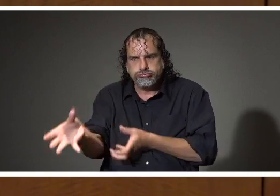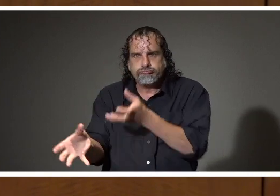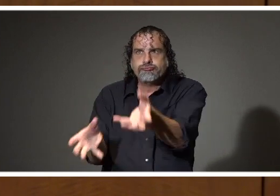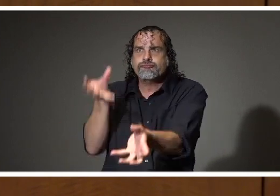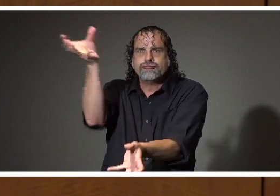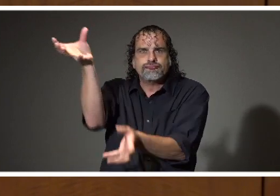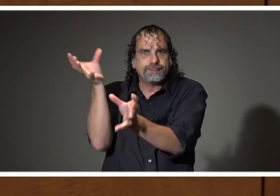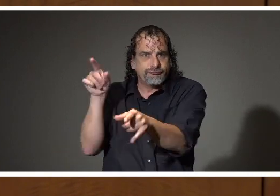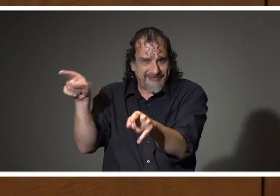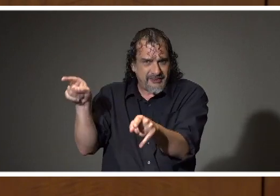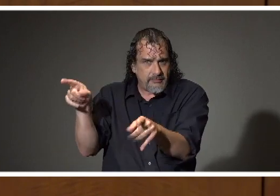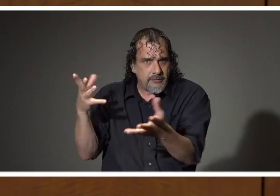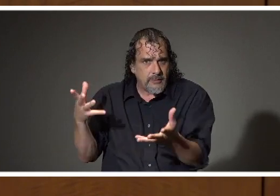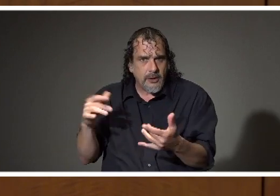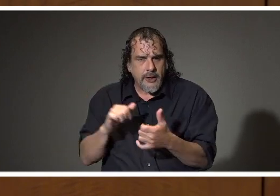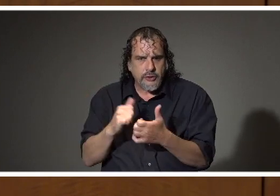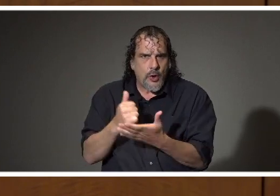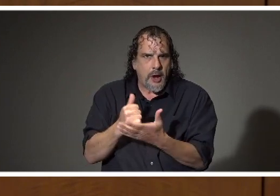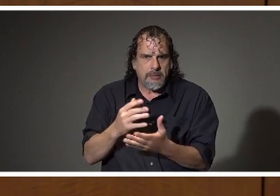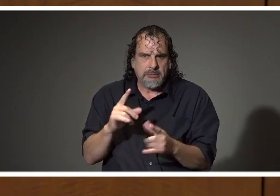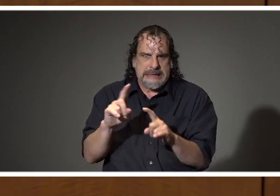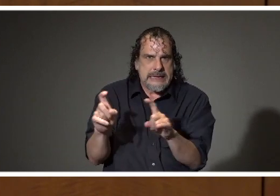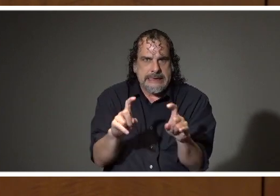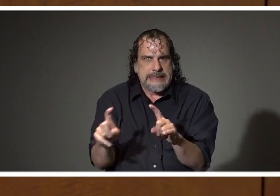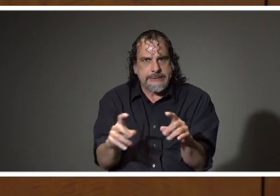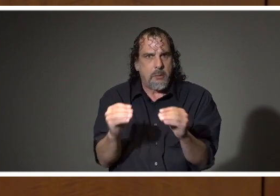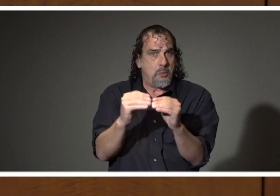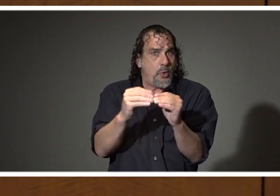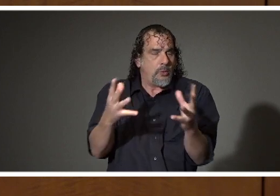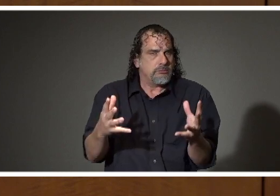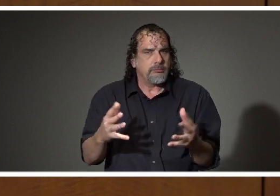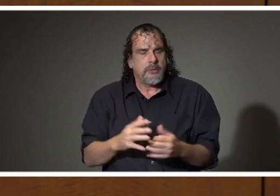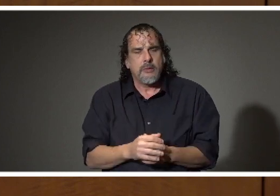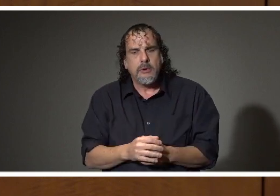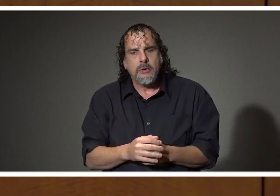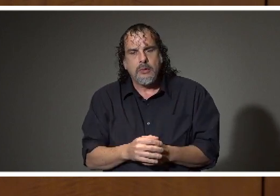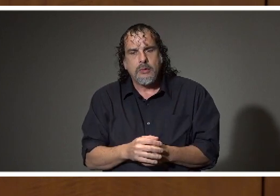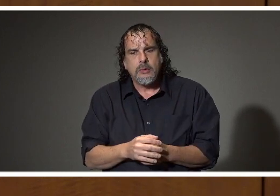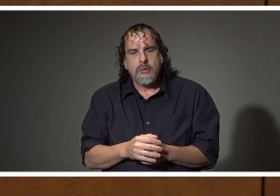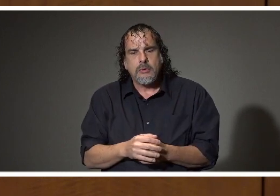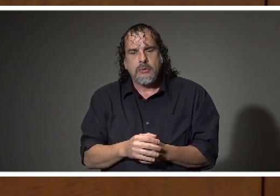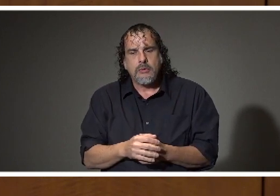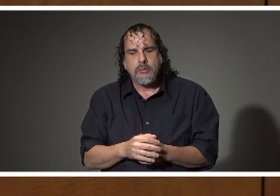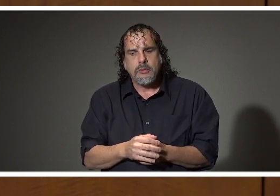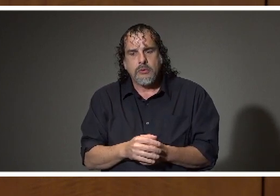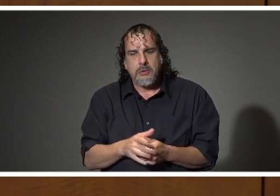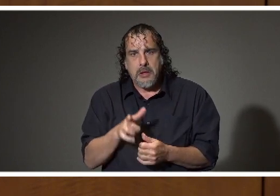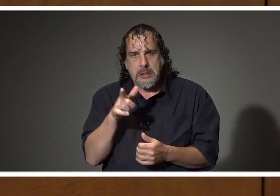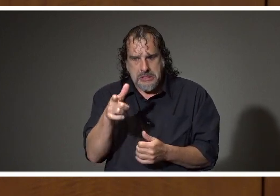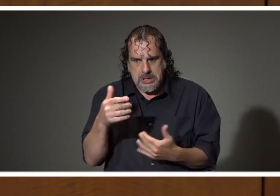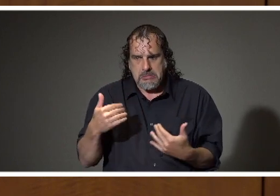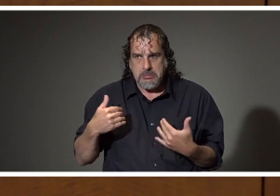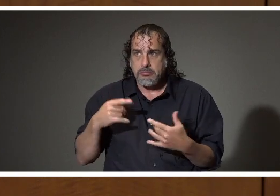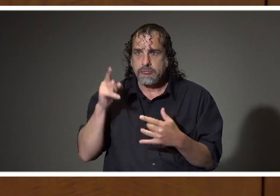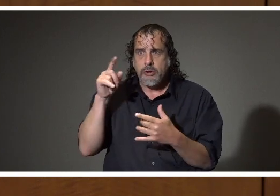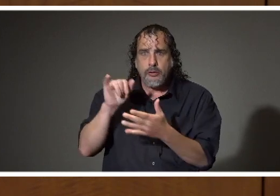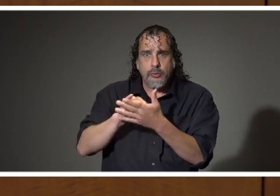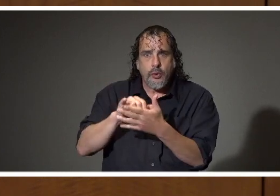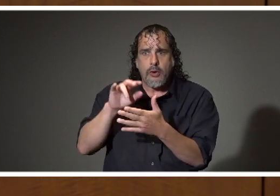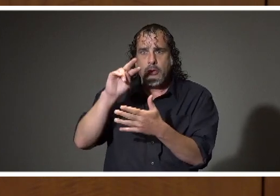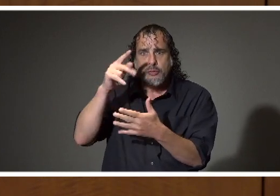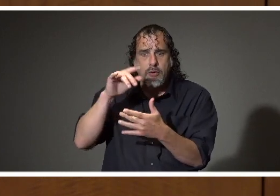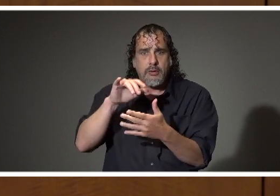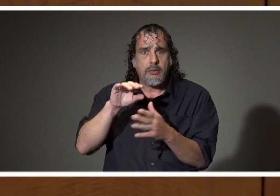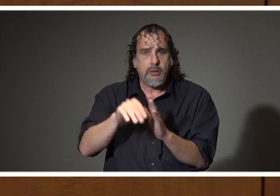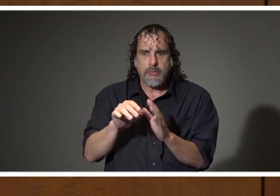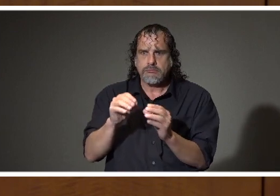to help them testing, understandably so, whereas they had a significant peak that went